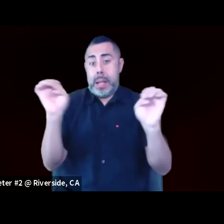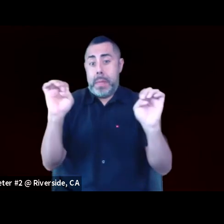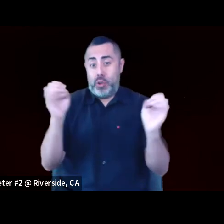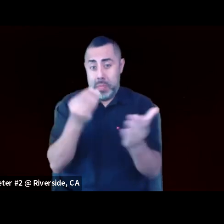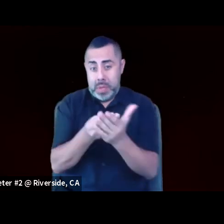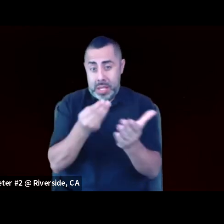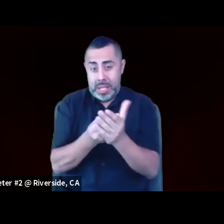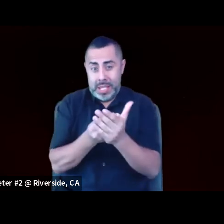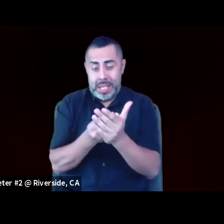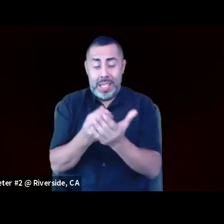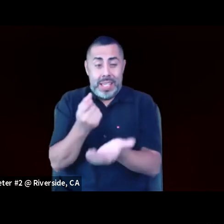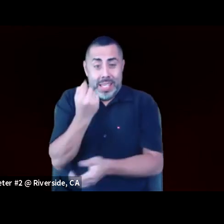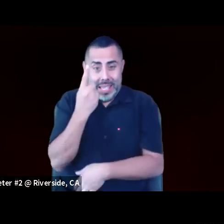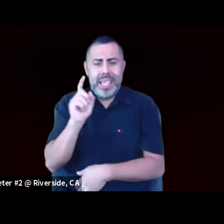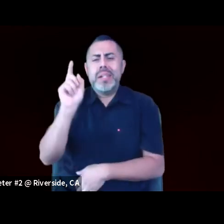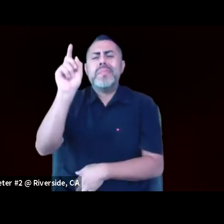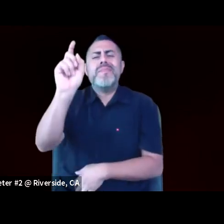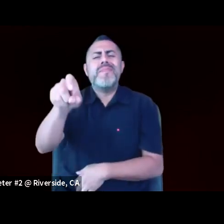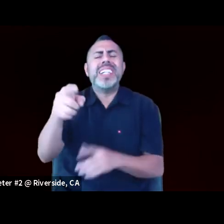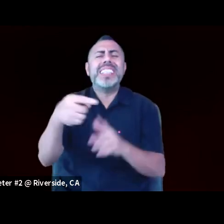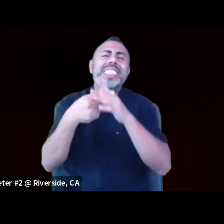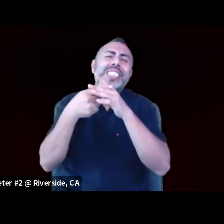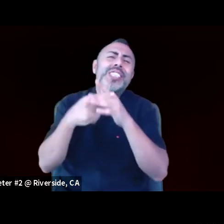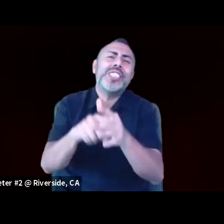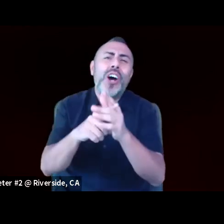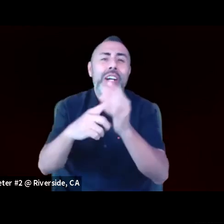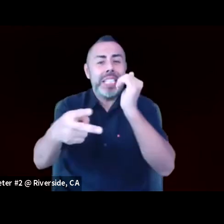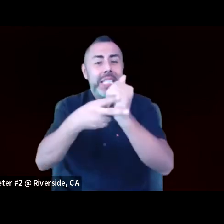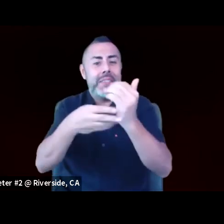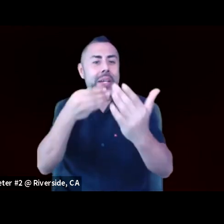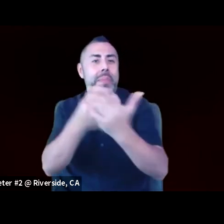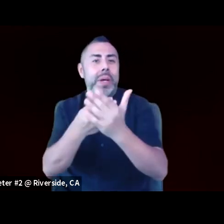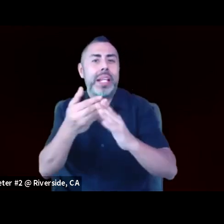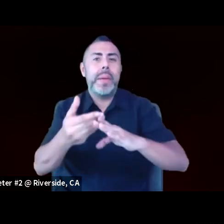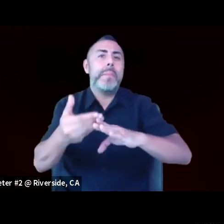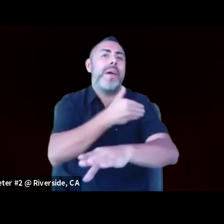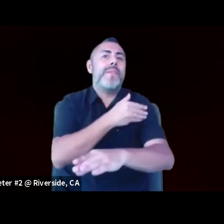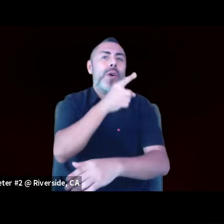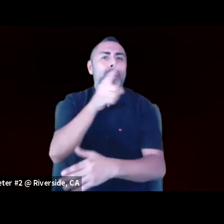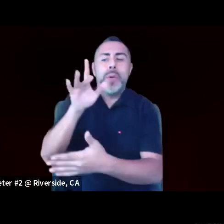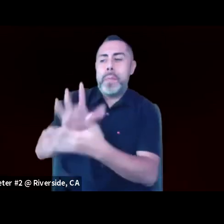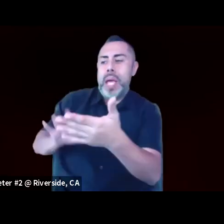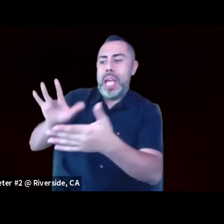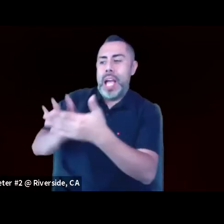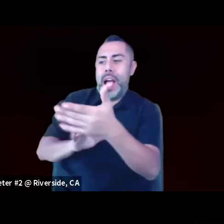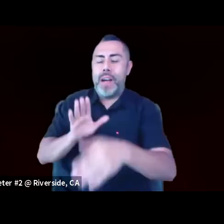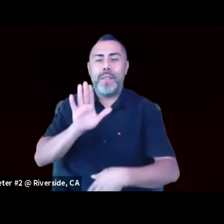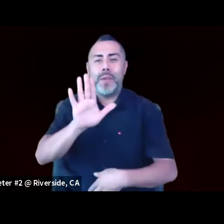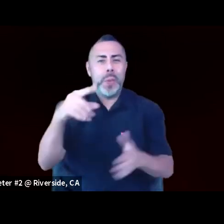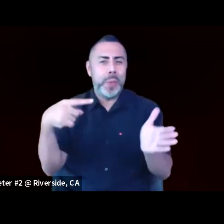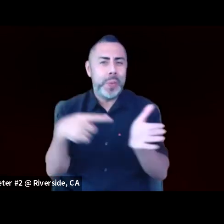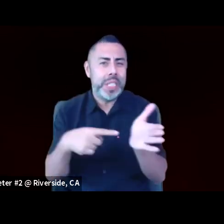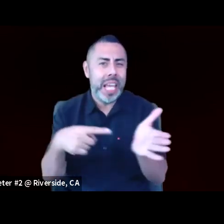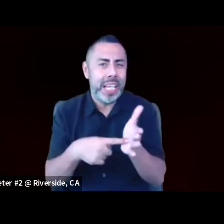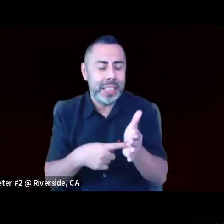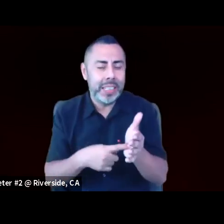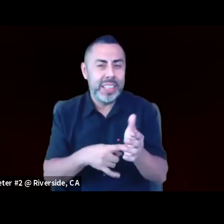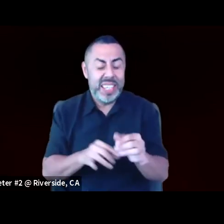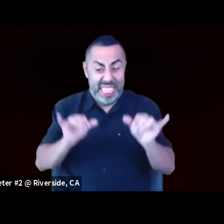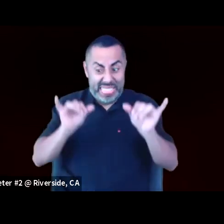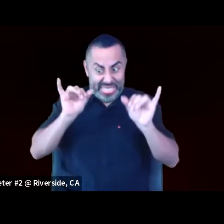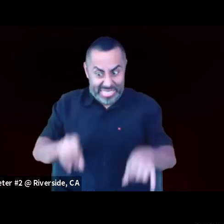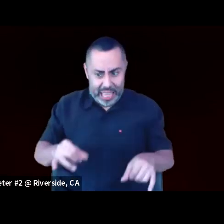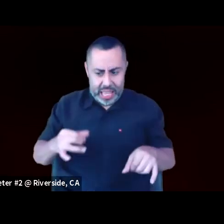have to start saving before you have paid down debt, which feels somehow